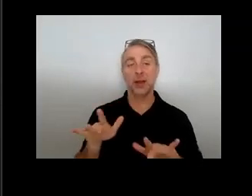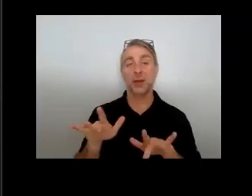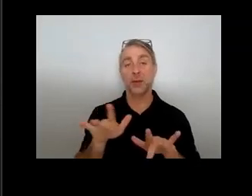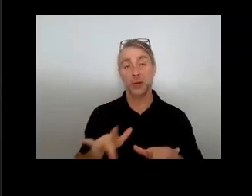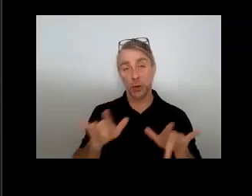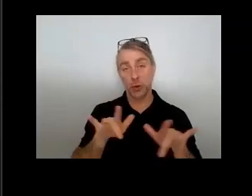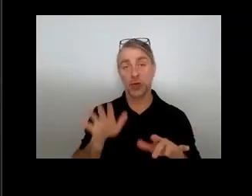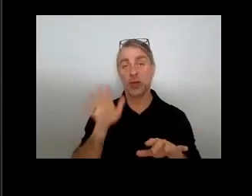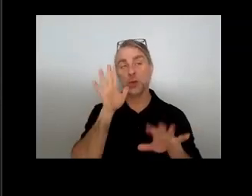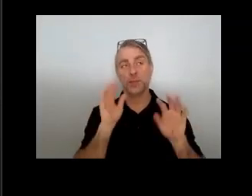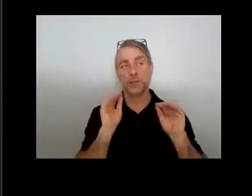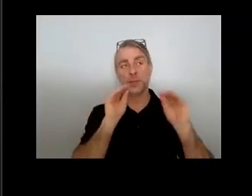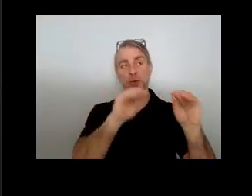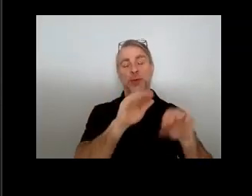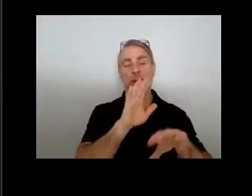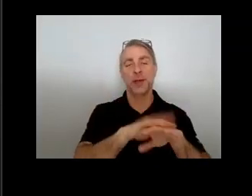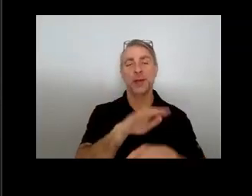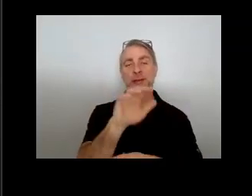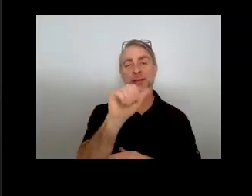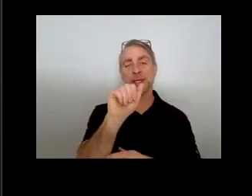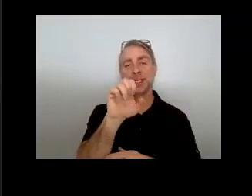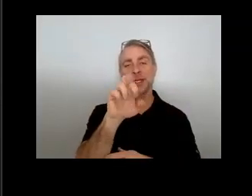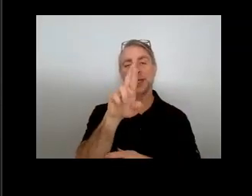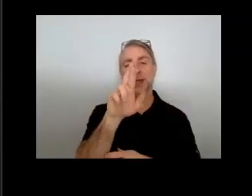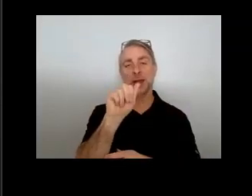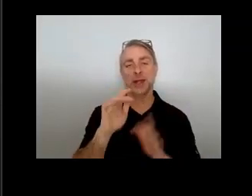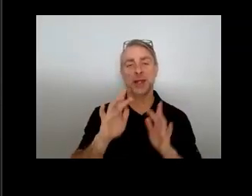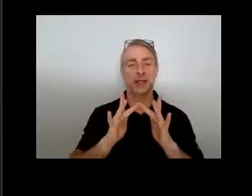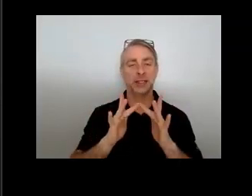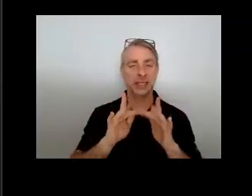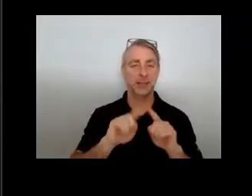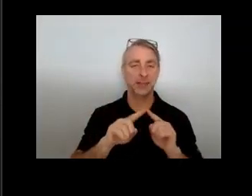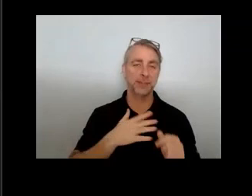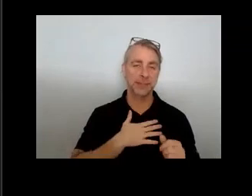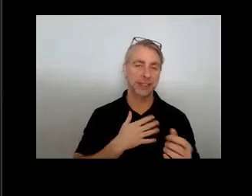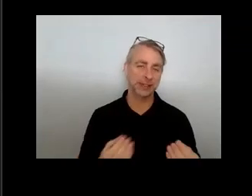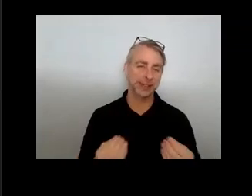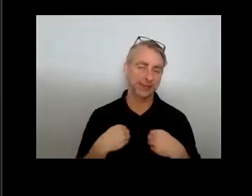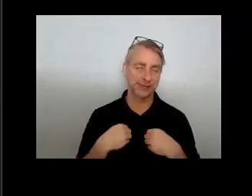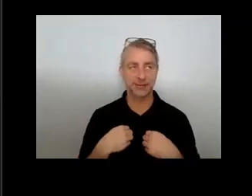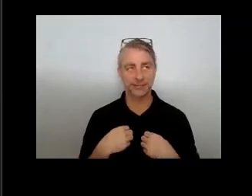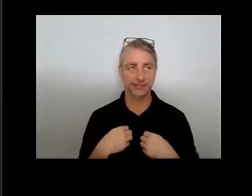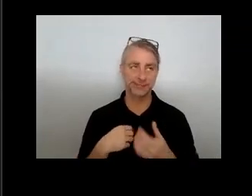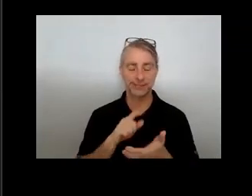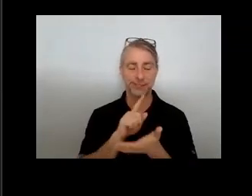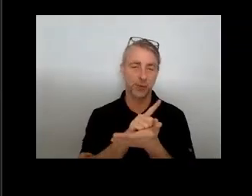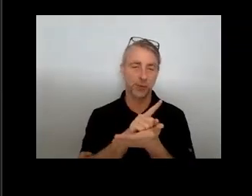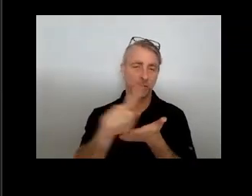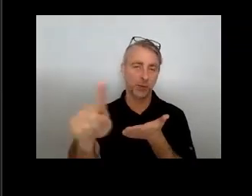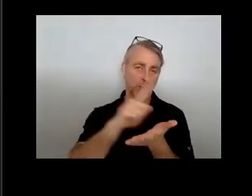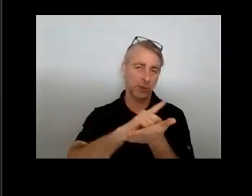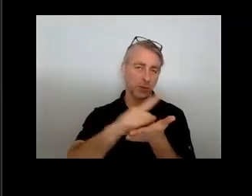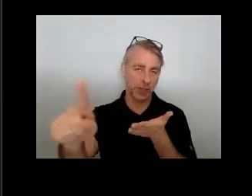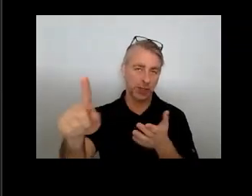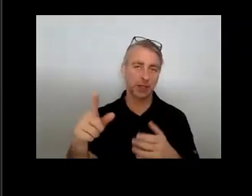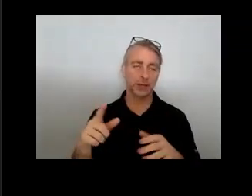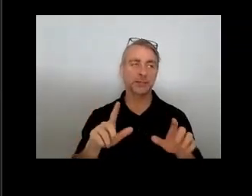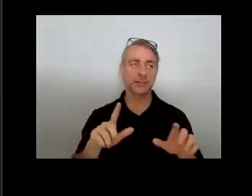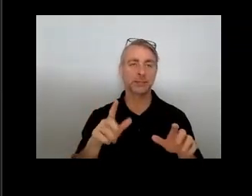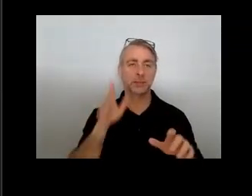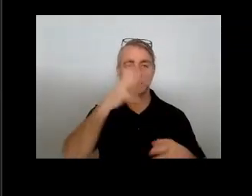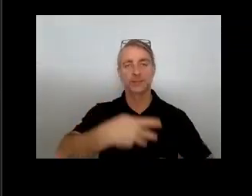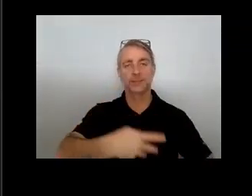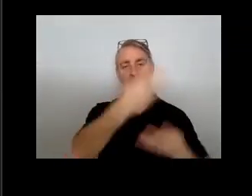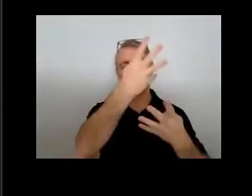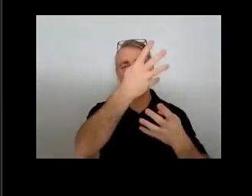AERA website. Please just give us a week or so, and that we'll have this and have this